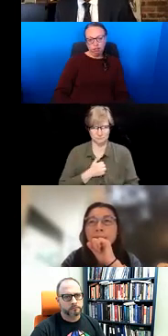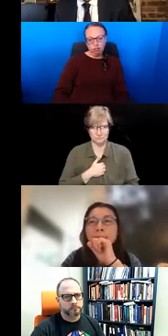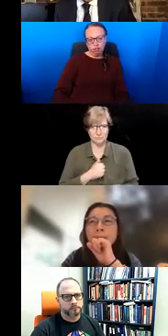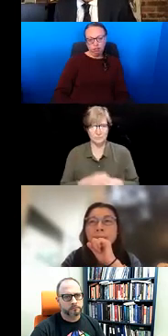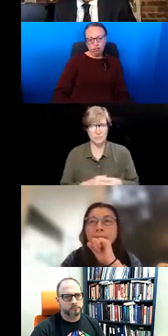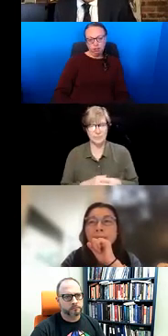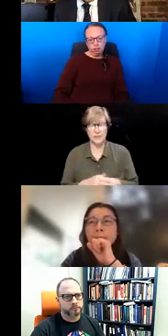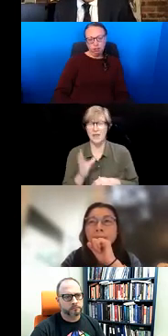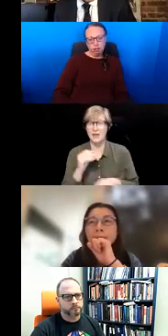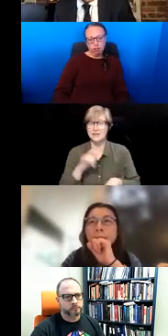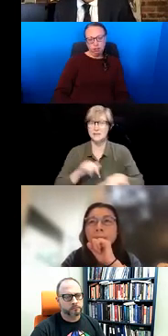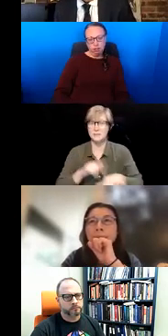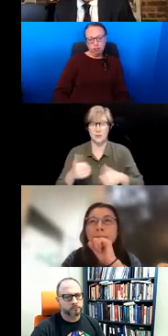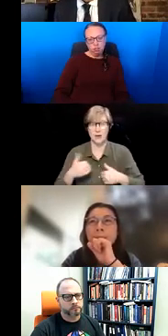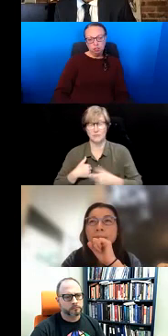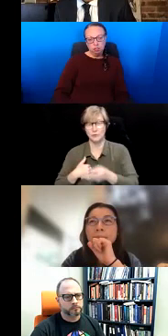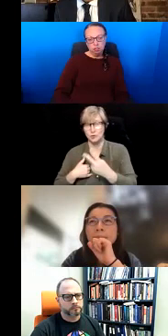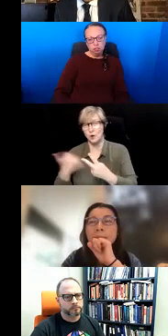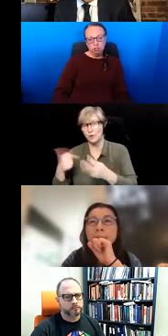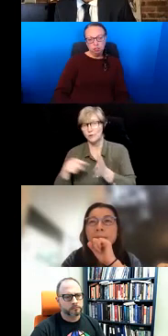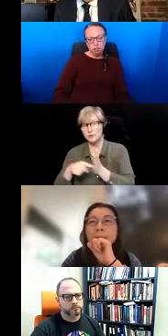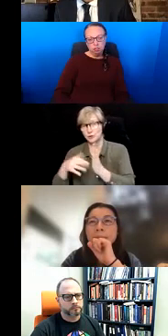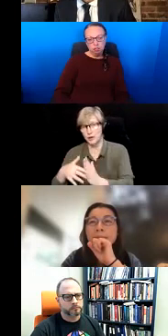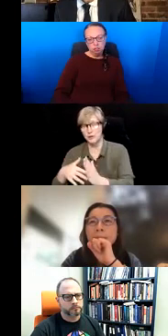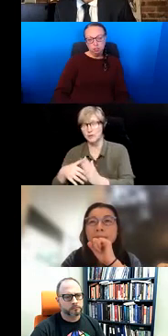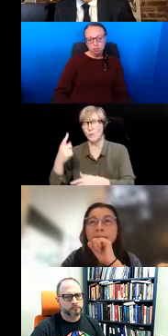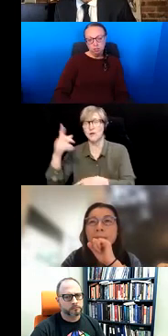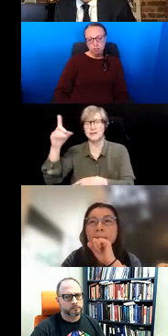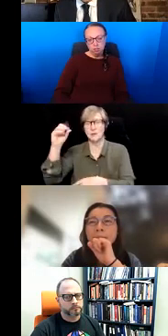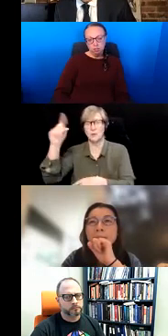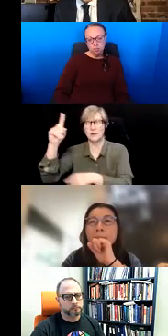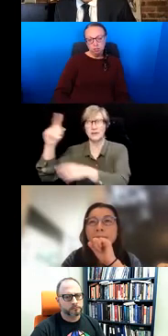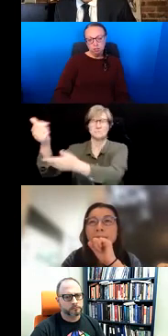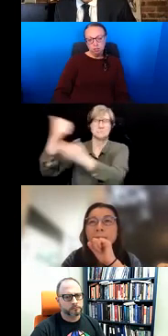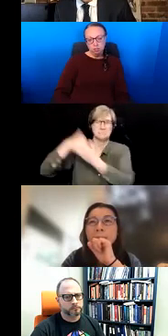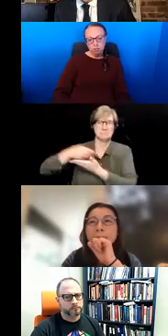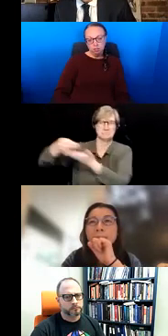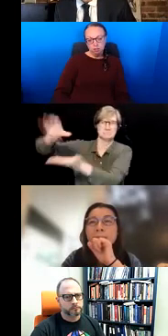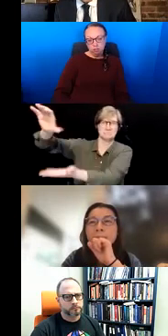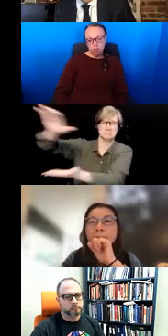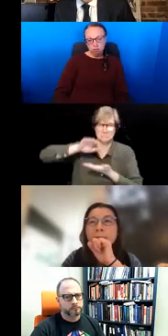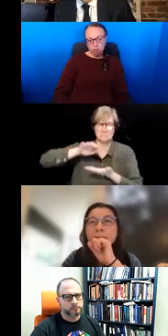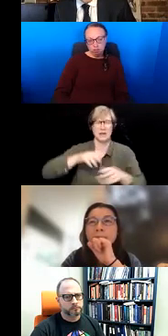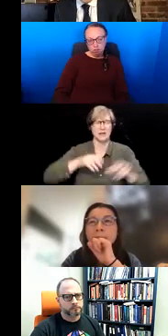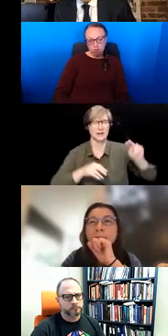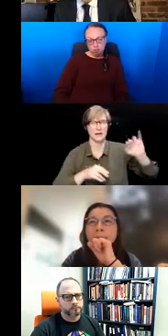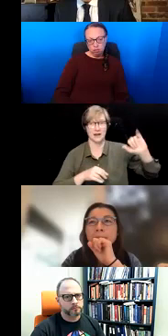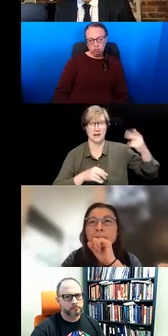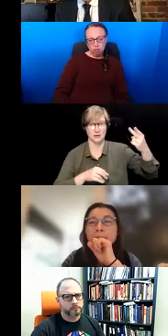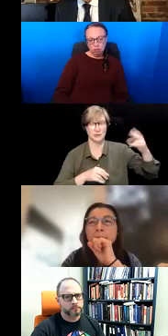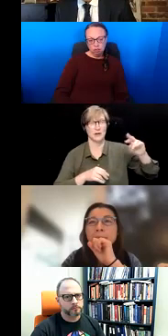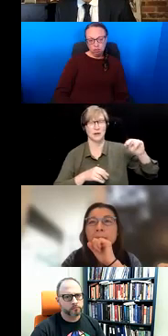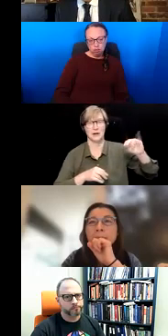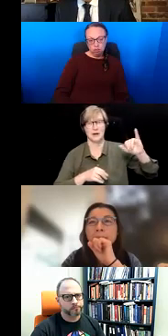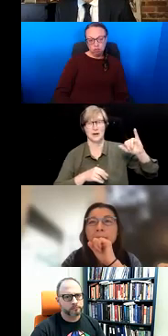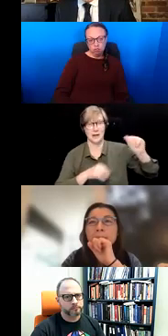We're also running 2 studies, one Department of Defense funded or Department of the Army funded, and the other funded by the NIH and NIA, looking